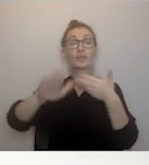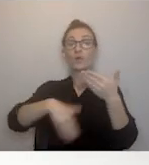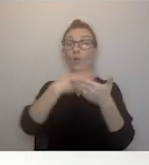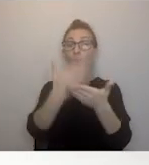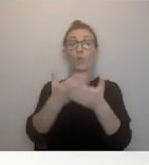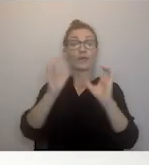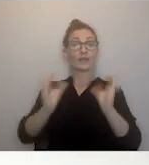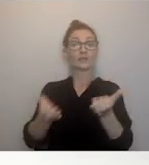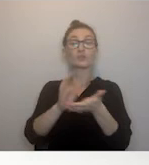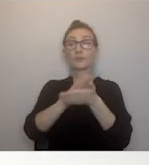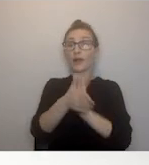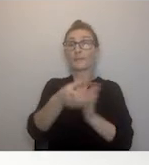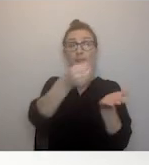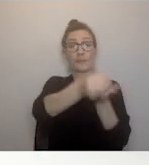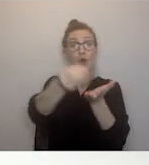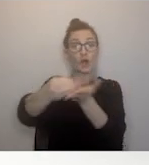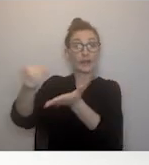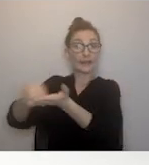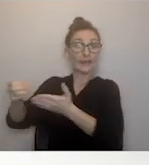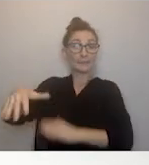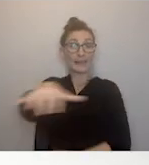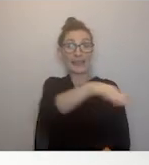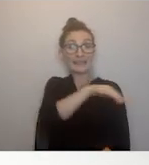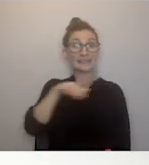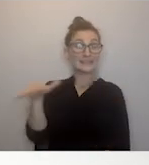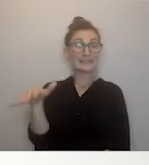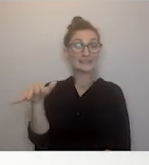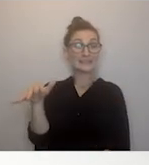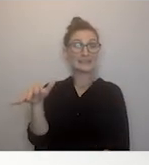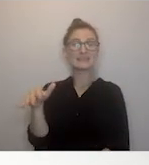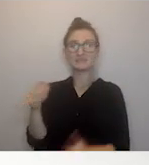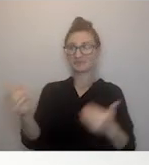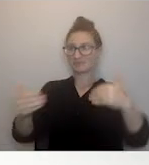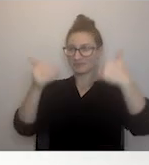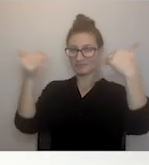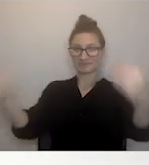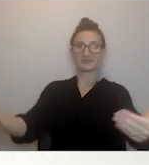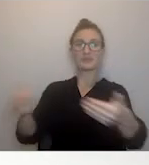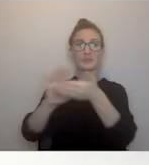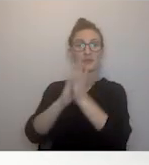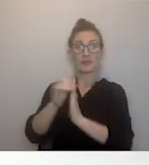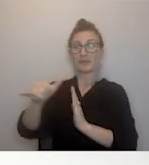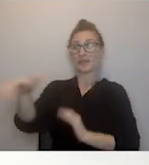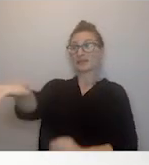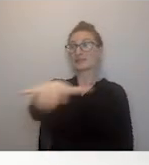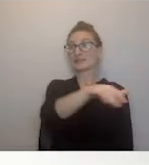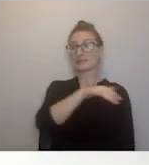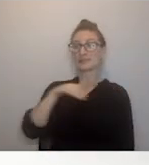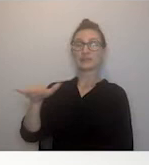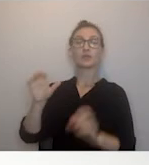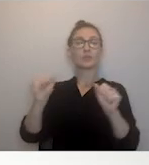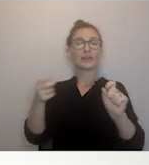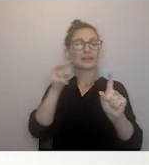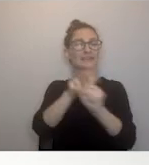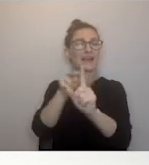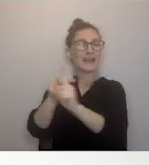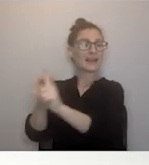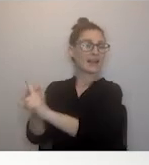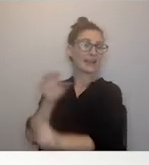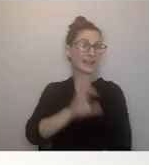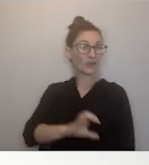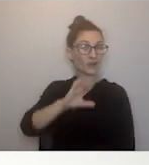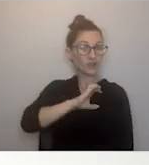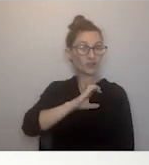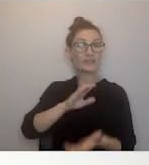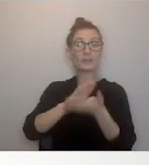was in the marketplace. I want the whole class to become the marketplace today and create a tableau. And then they will arrange themselves, or you arrange them,